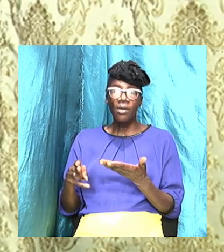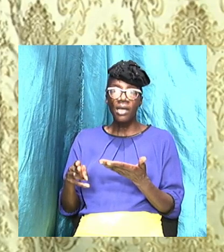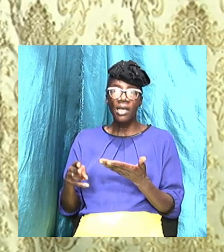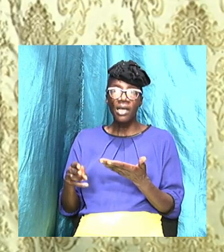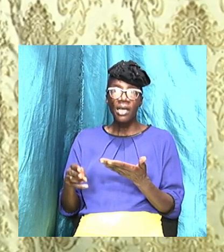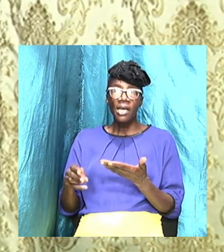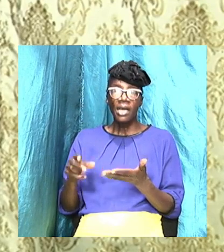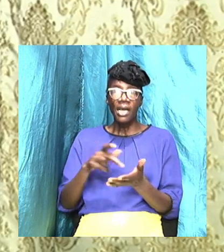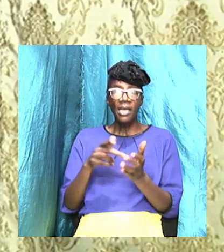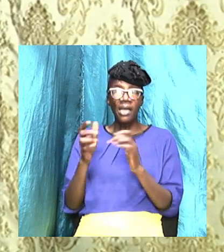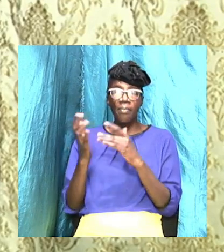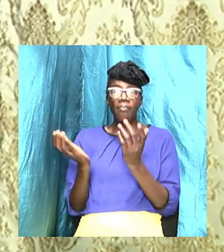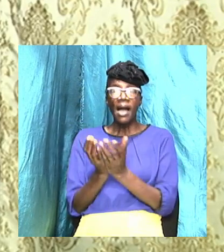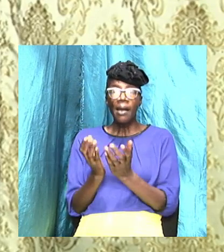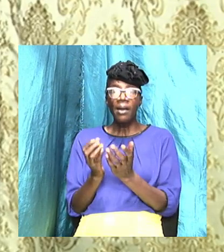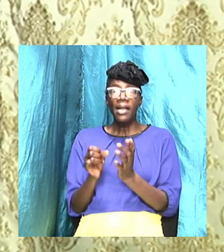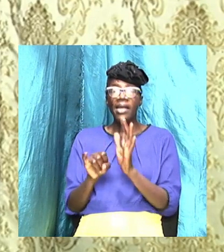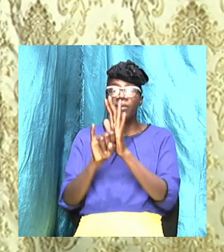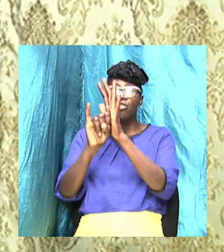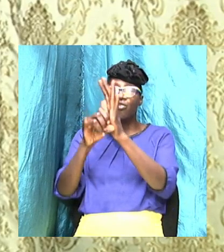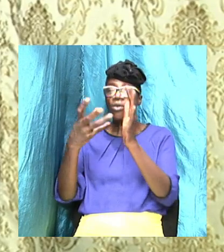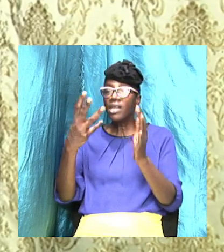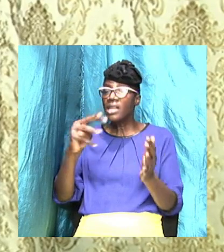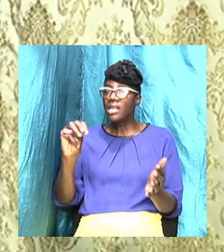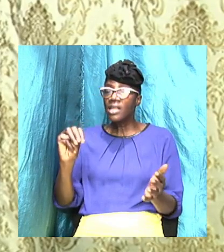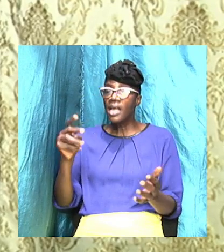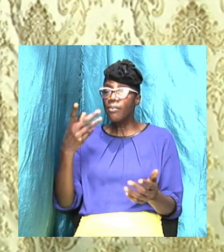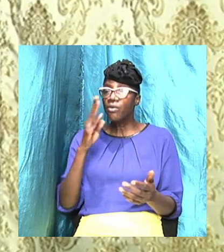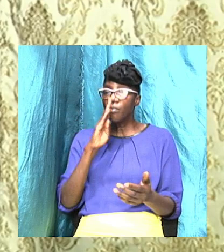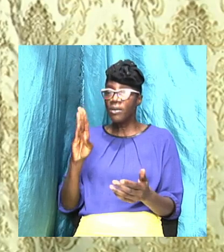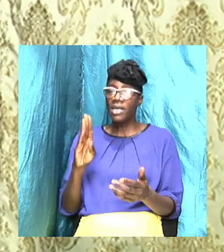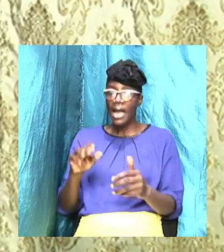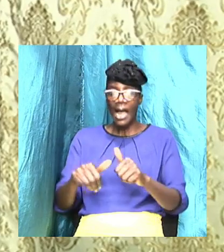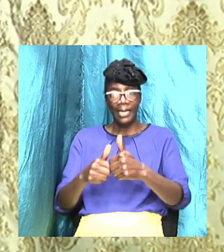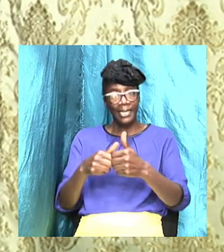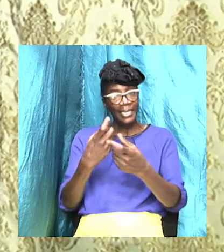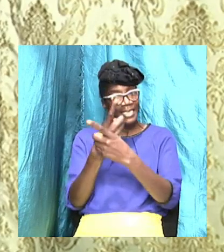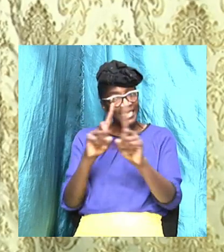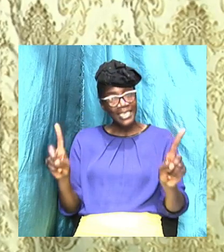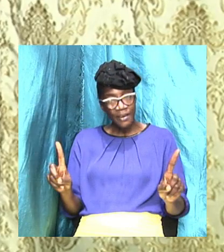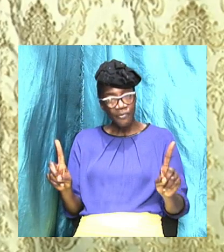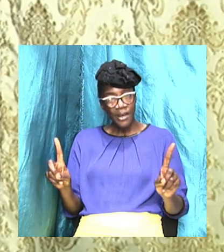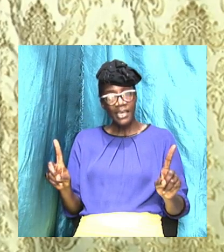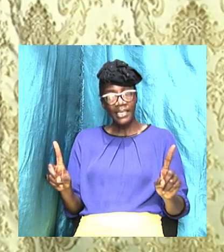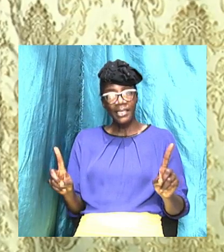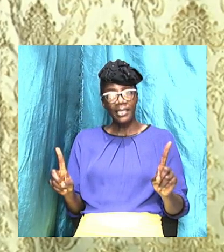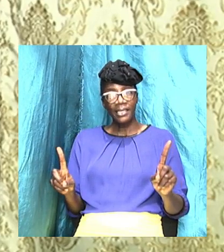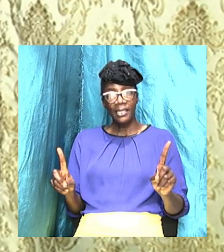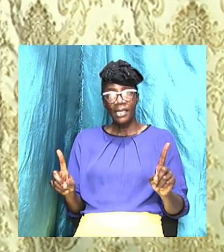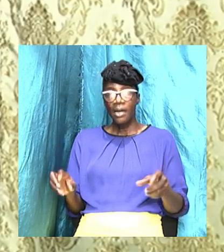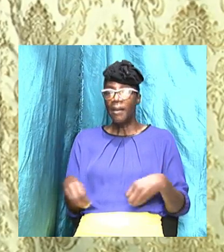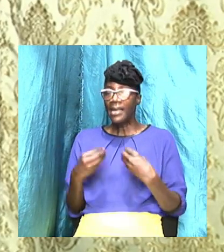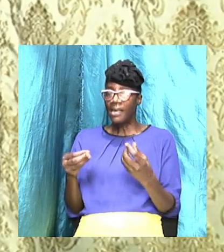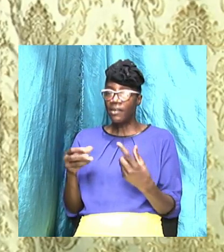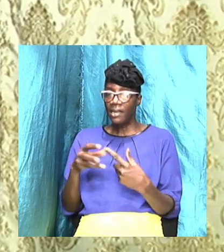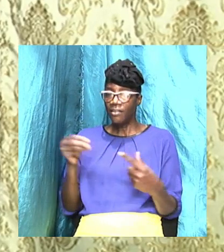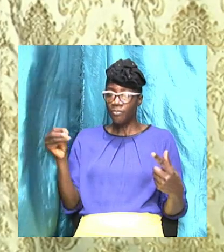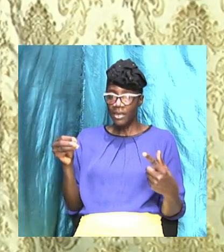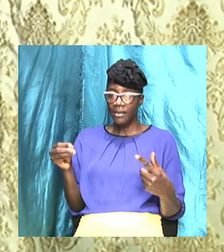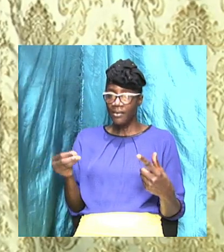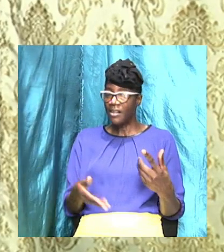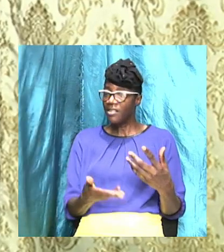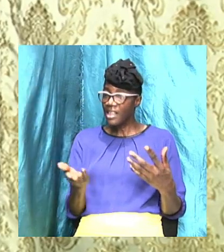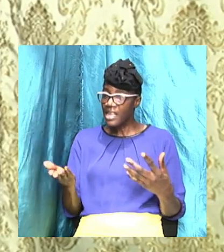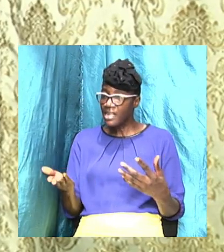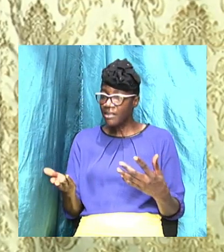we read, he was instructing them to be distinct from the other nations by giving them specific regulations